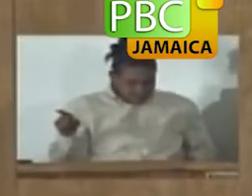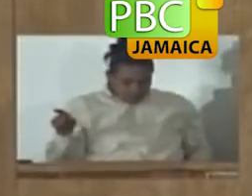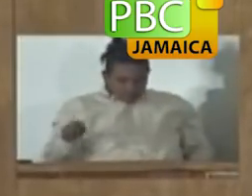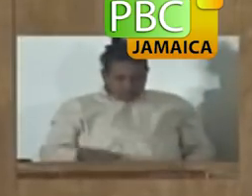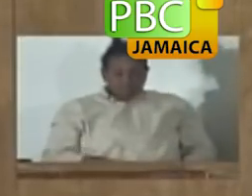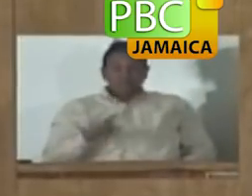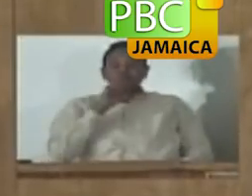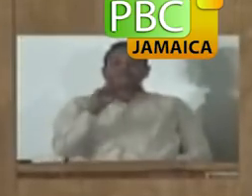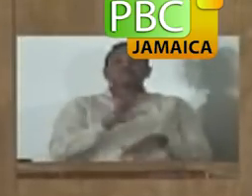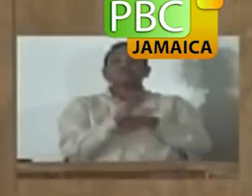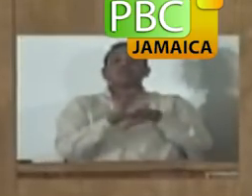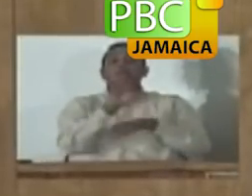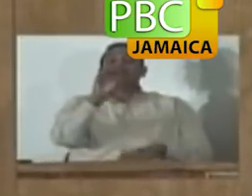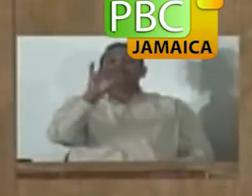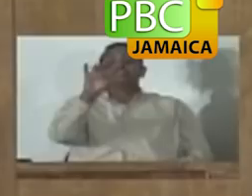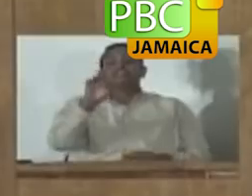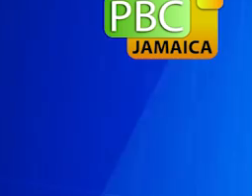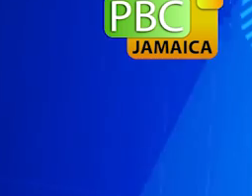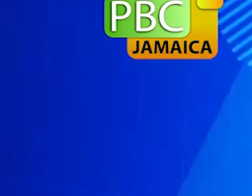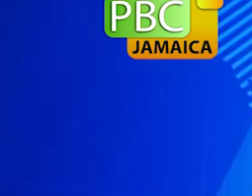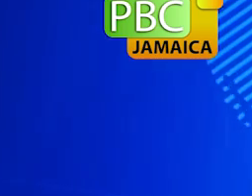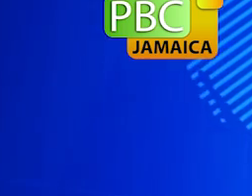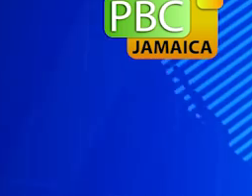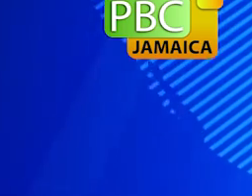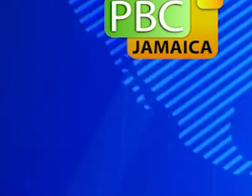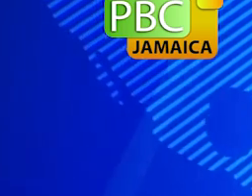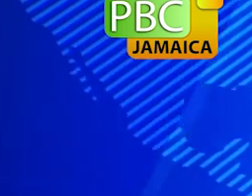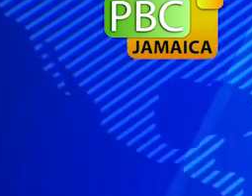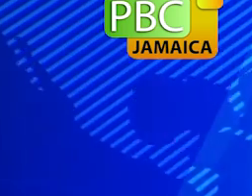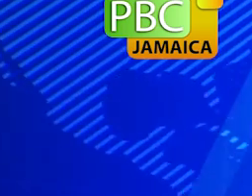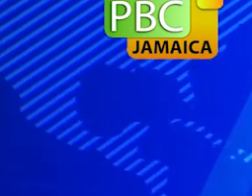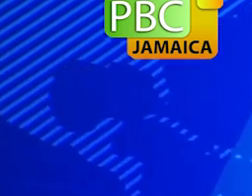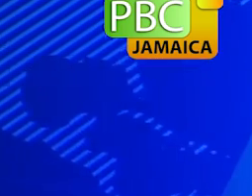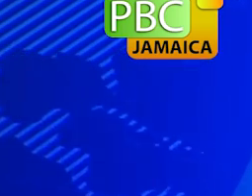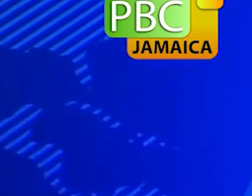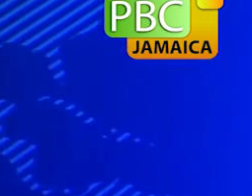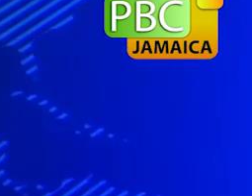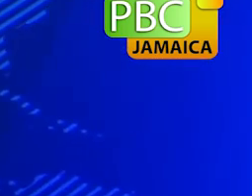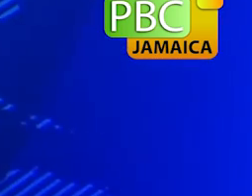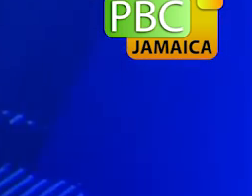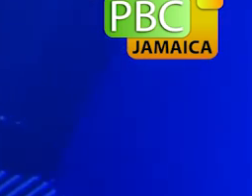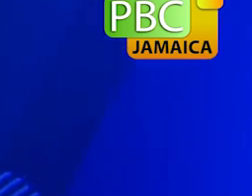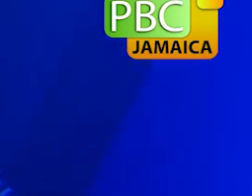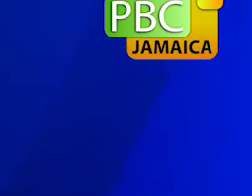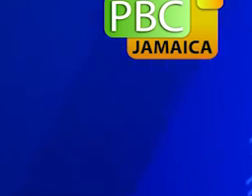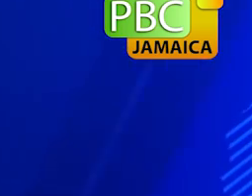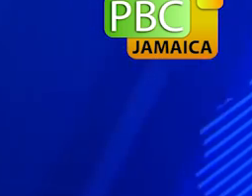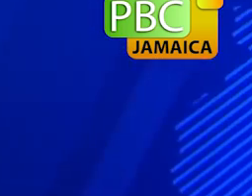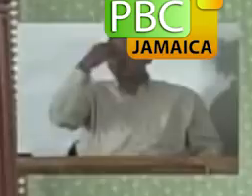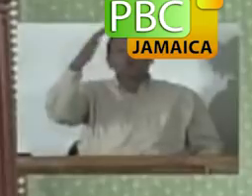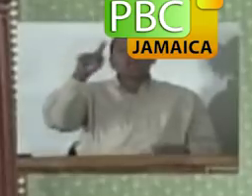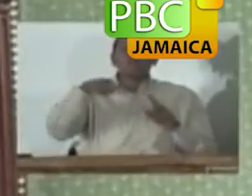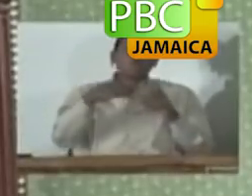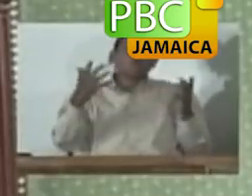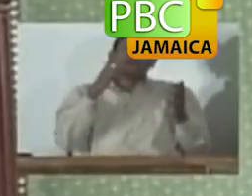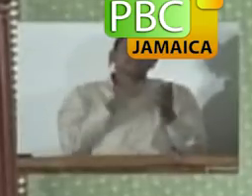the Caribbean Maritime University. This prompted an intervention from Senate President Tom Tavares Finson.